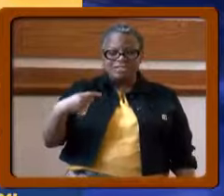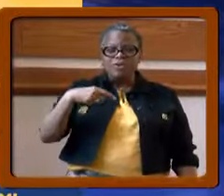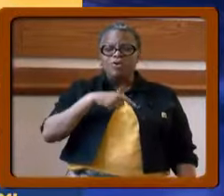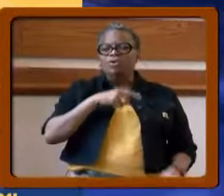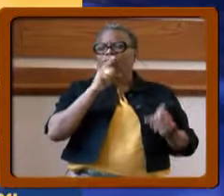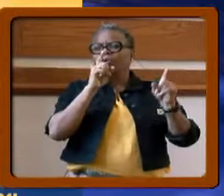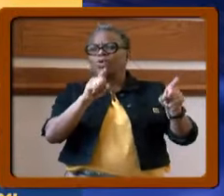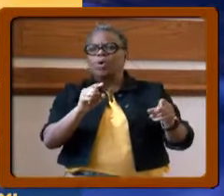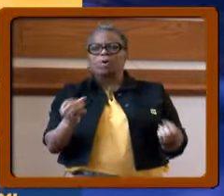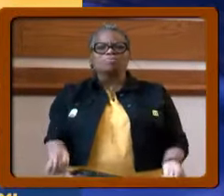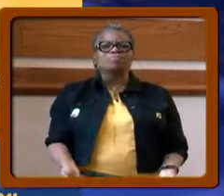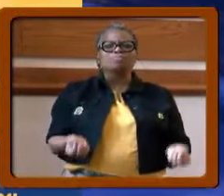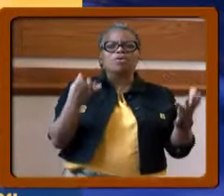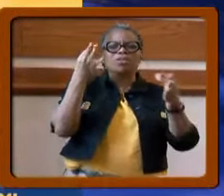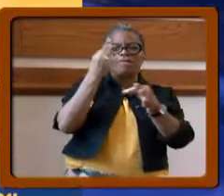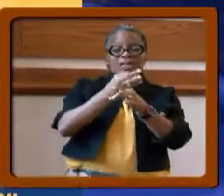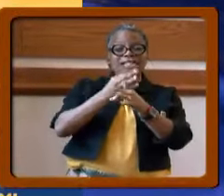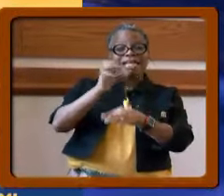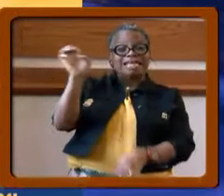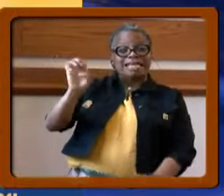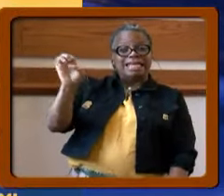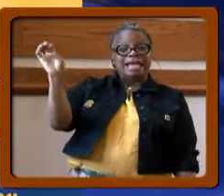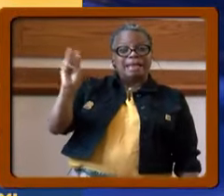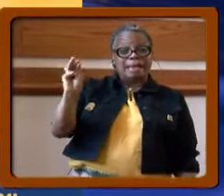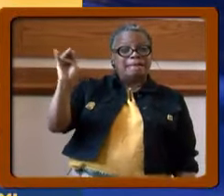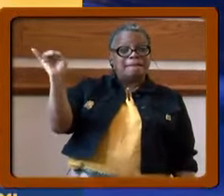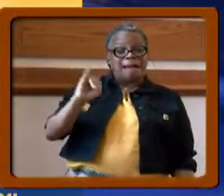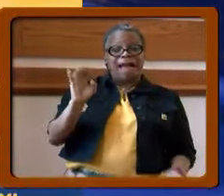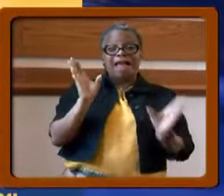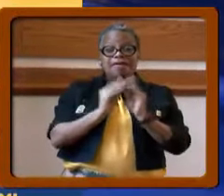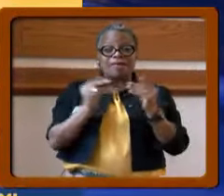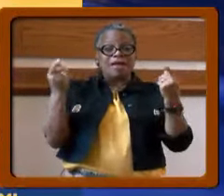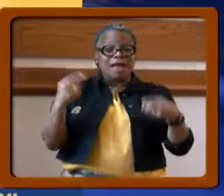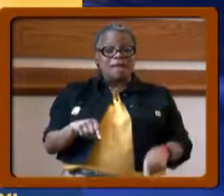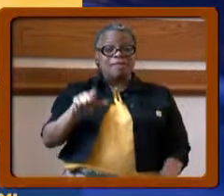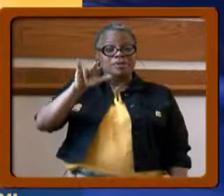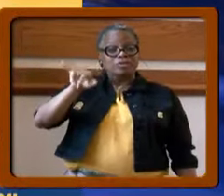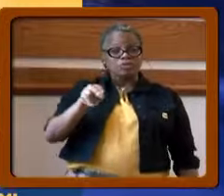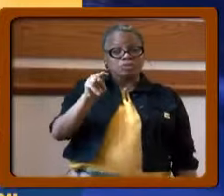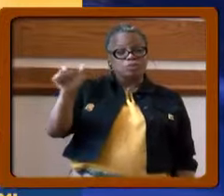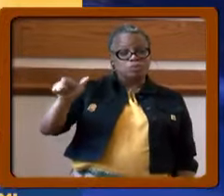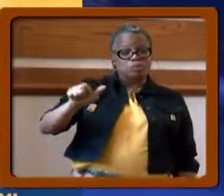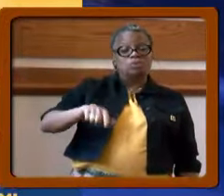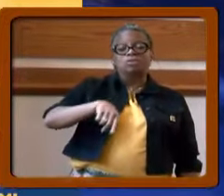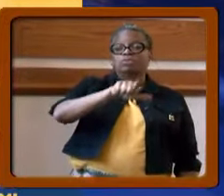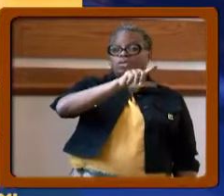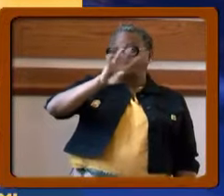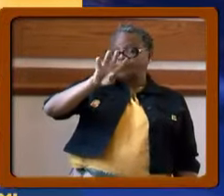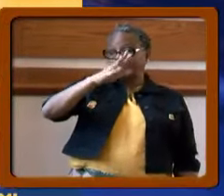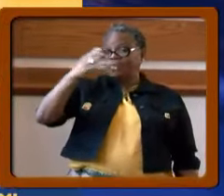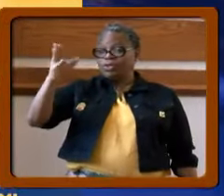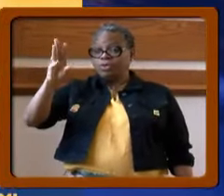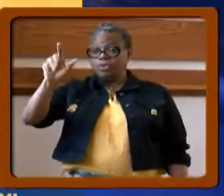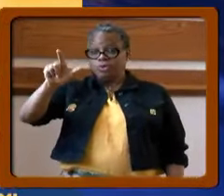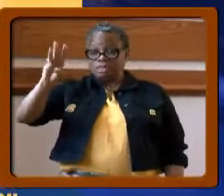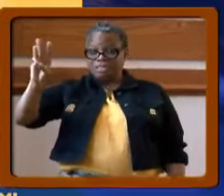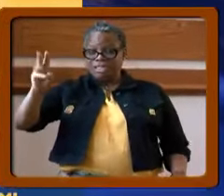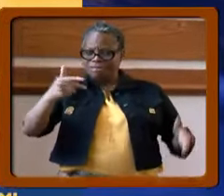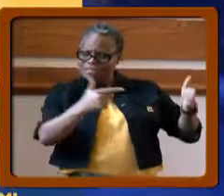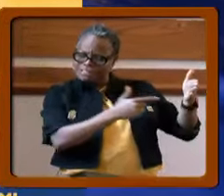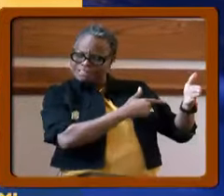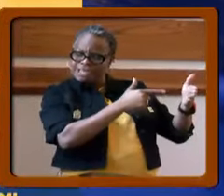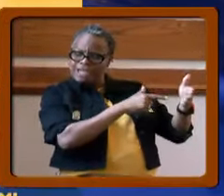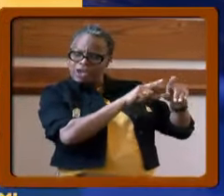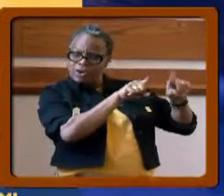the Multi-Faith EMI National Conference happening June 24th through the 26th. You can scan the QR code